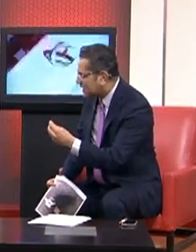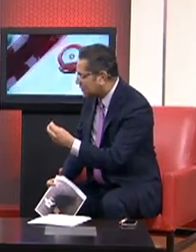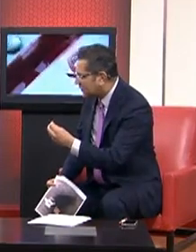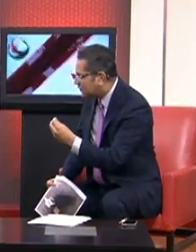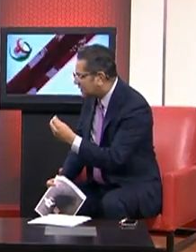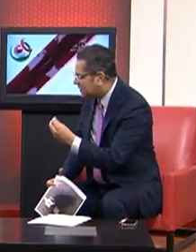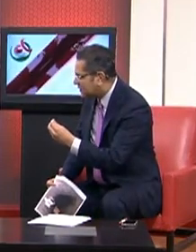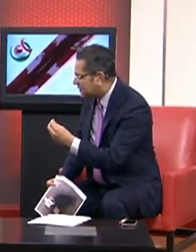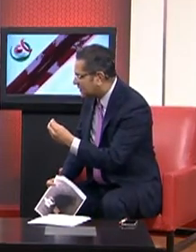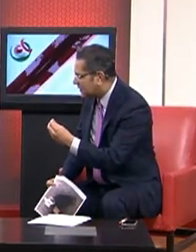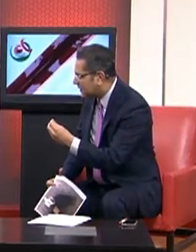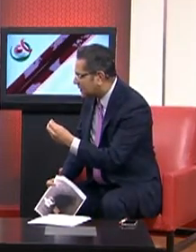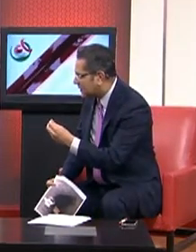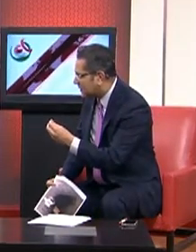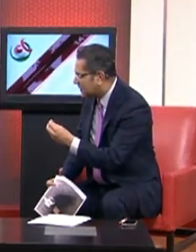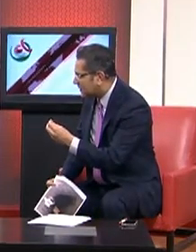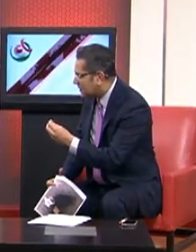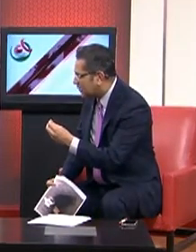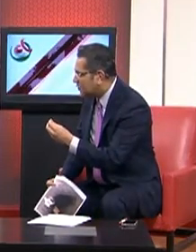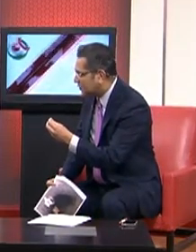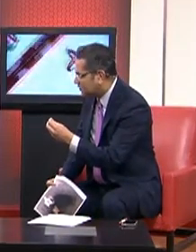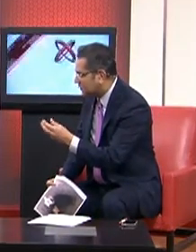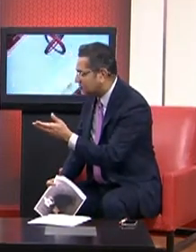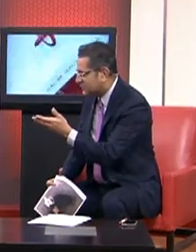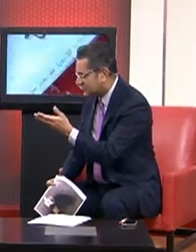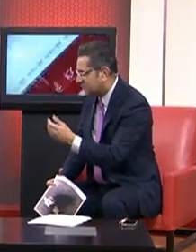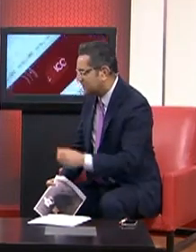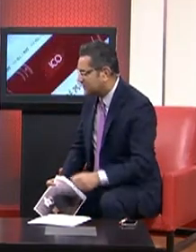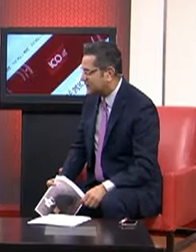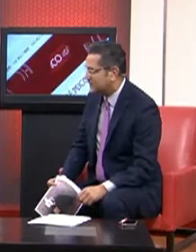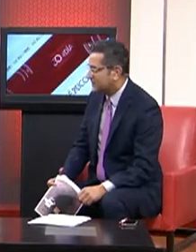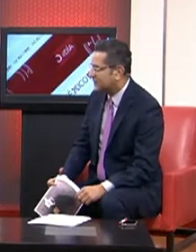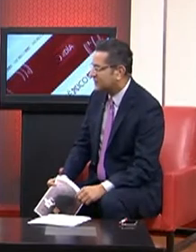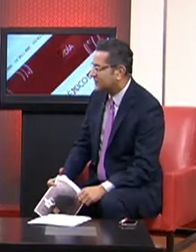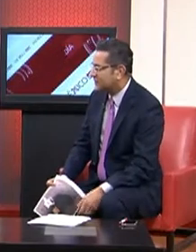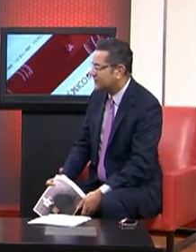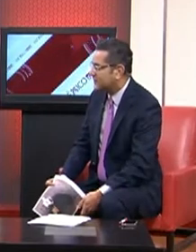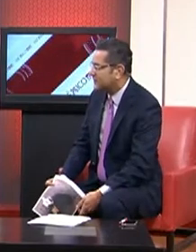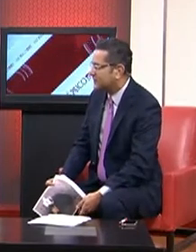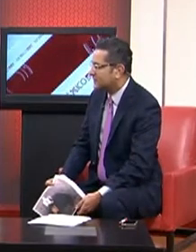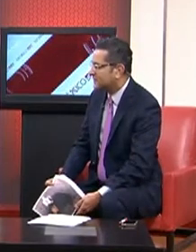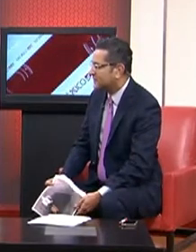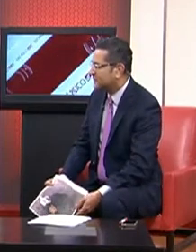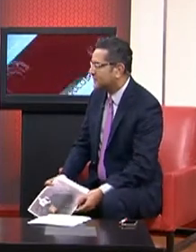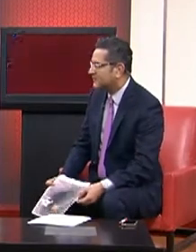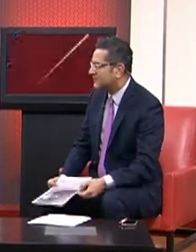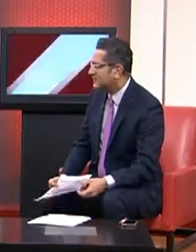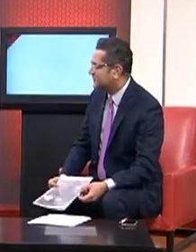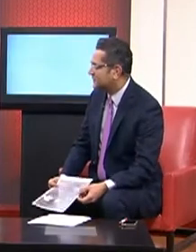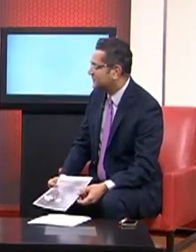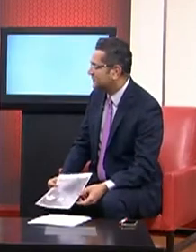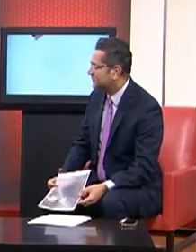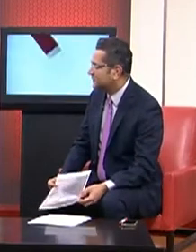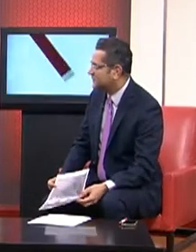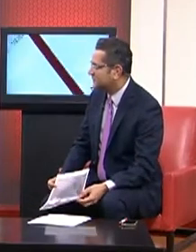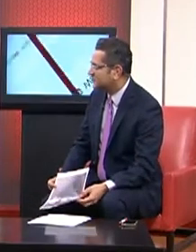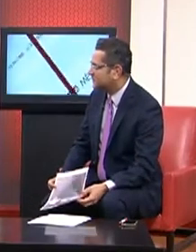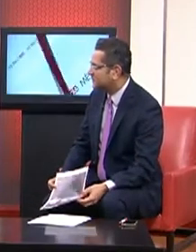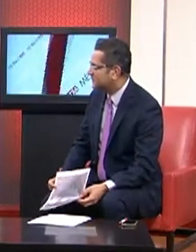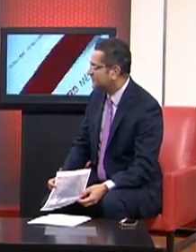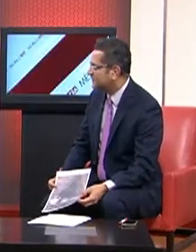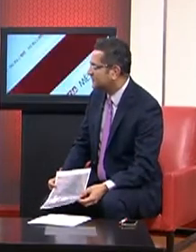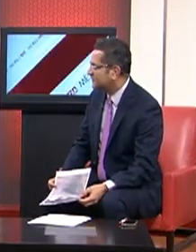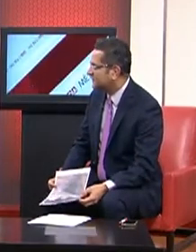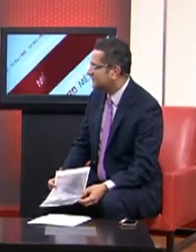the idea or the fundaments of this acupuncture? ¿Cuál es la idea fundamental de la